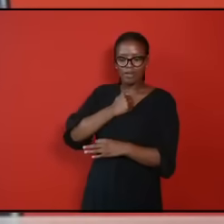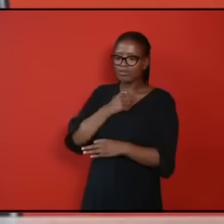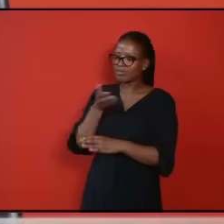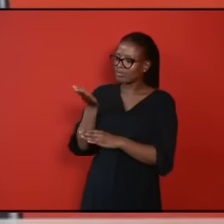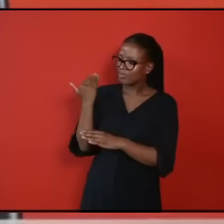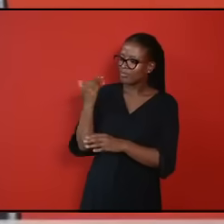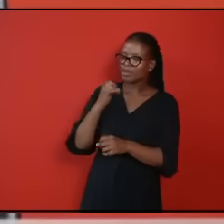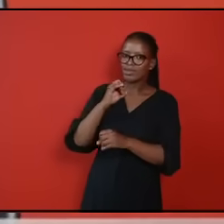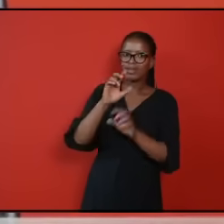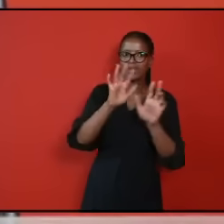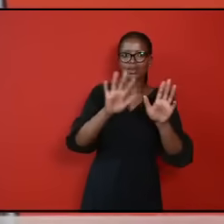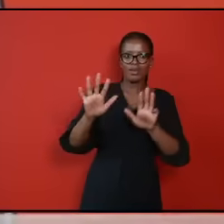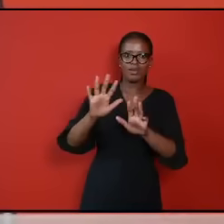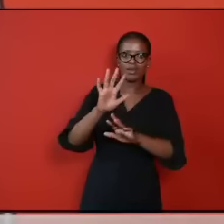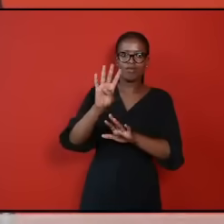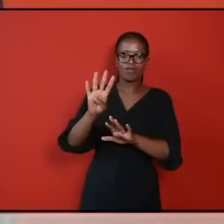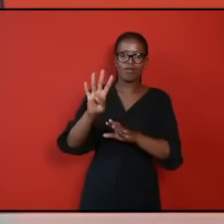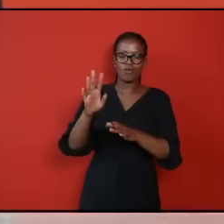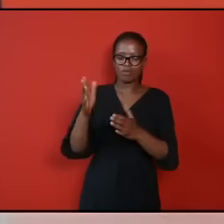Come on, Lema.